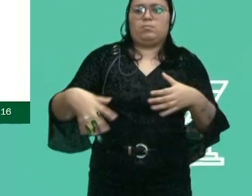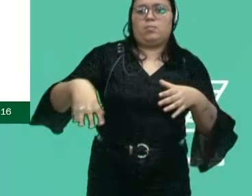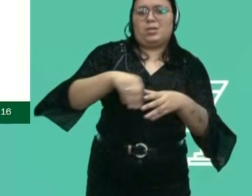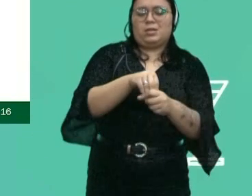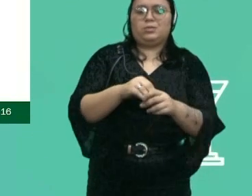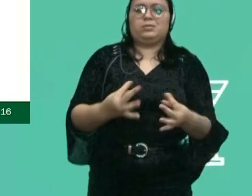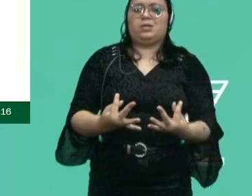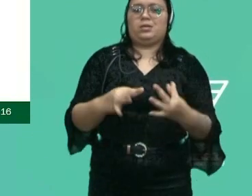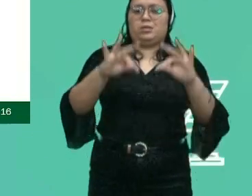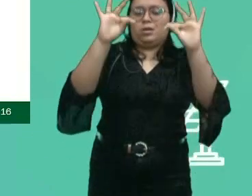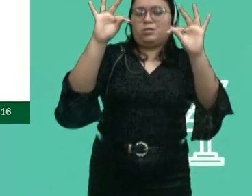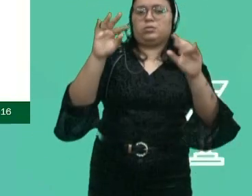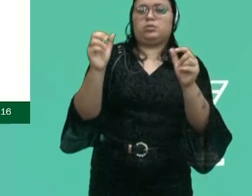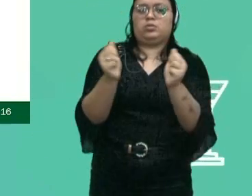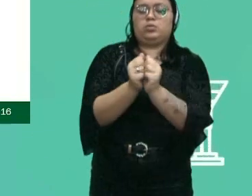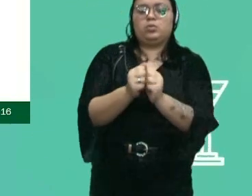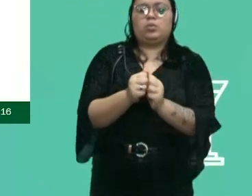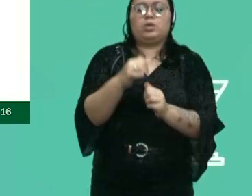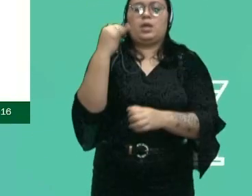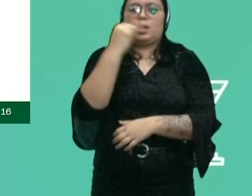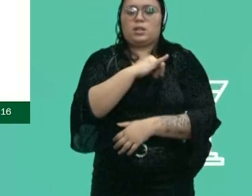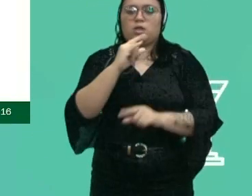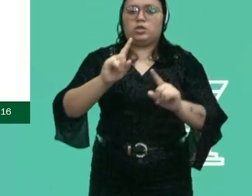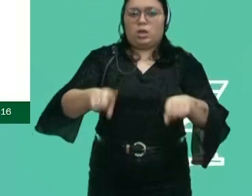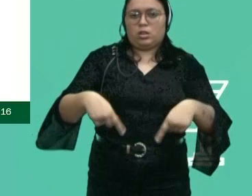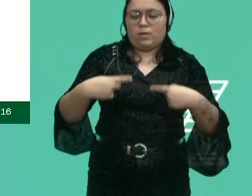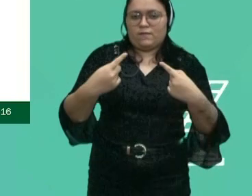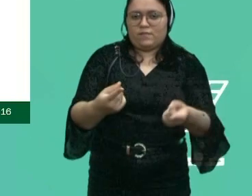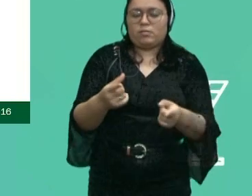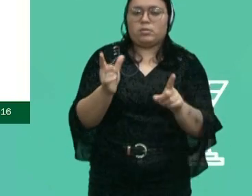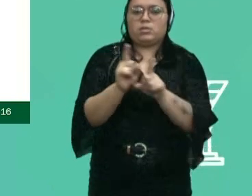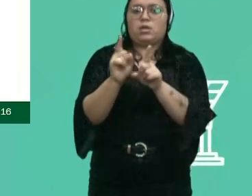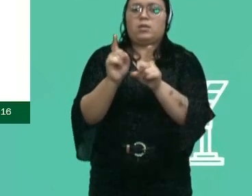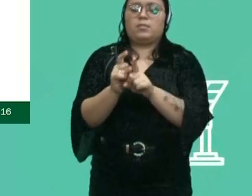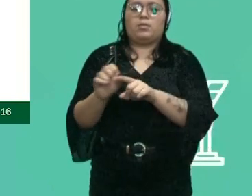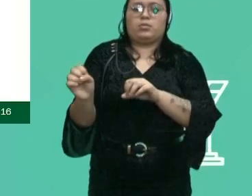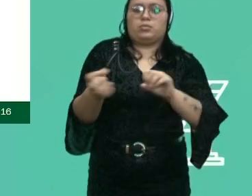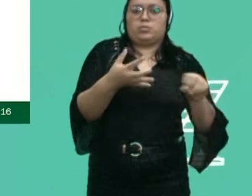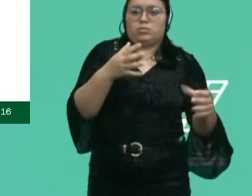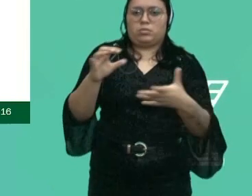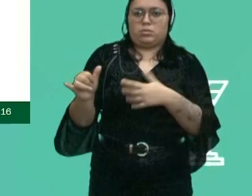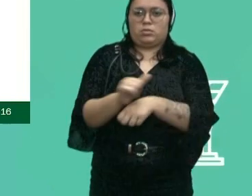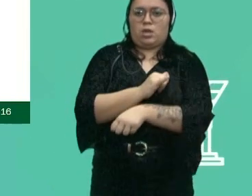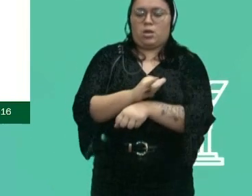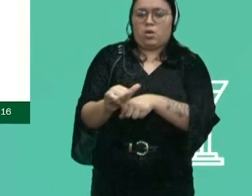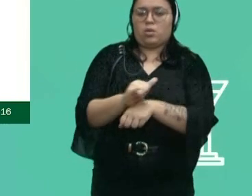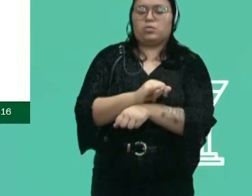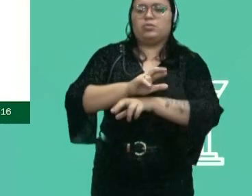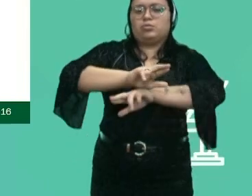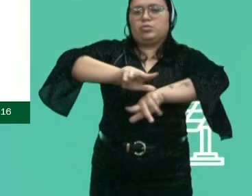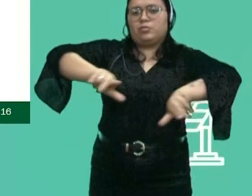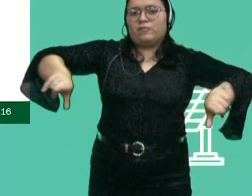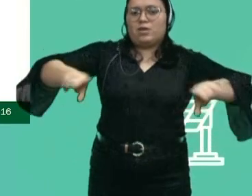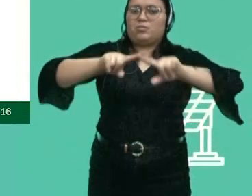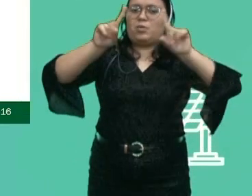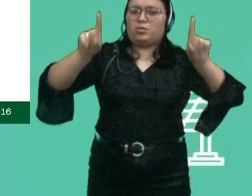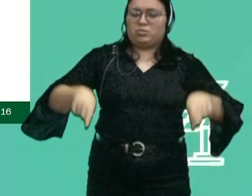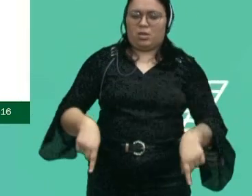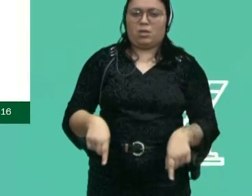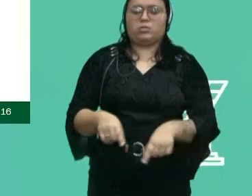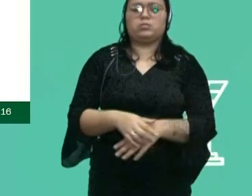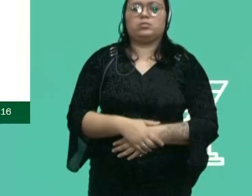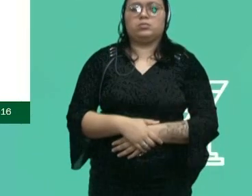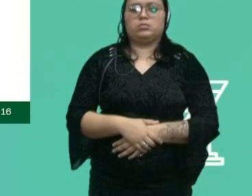5 nuclear to hydrogen projects, number of fuel cell truck projects, including in a disadvantaged area, super truck, a